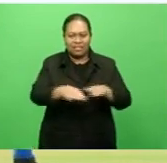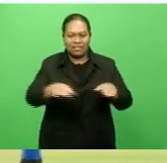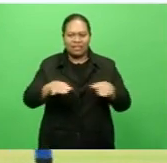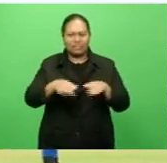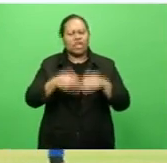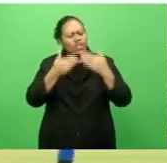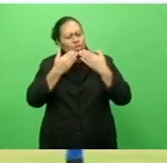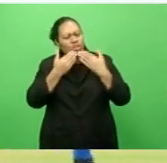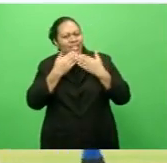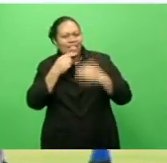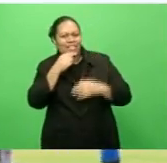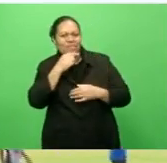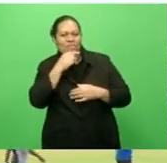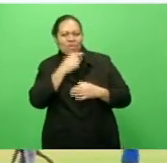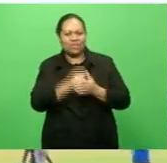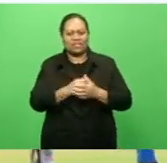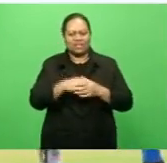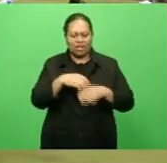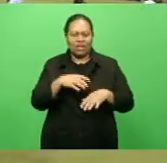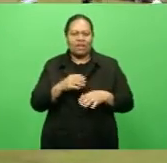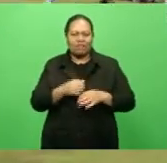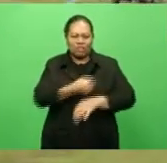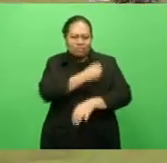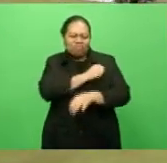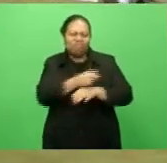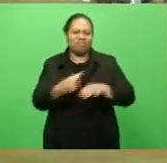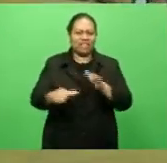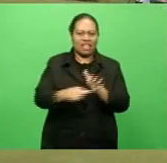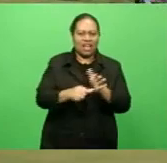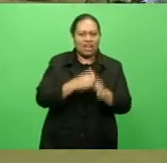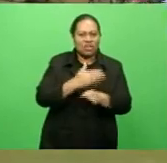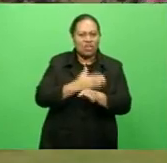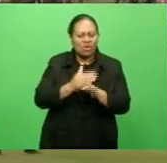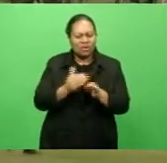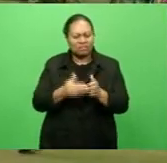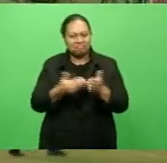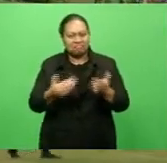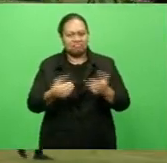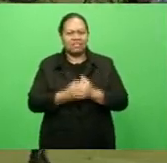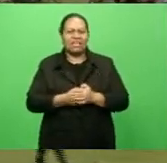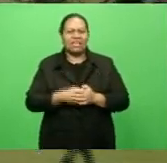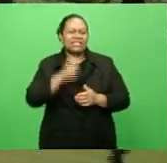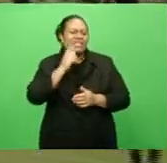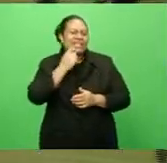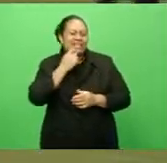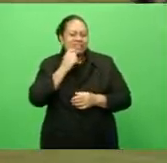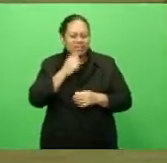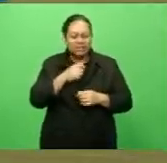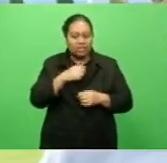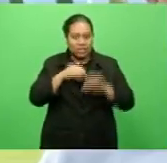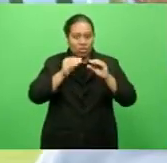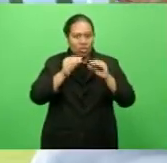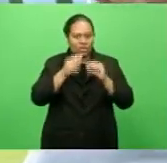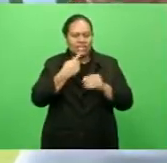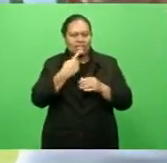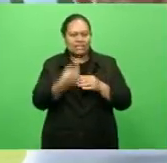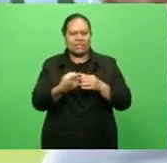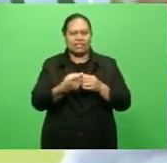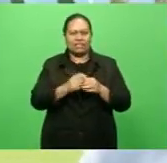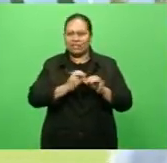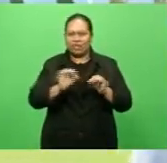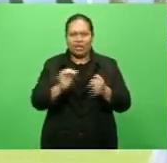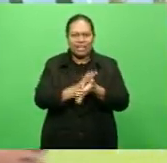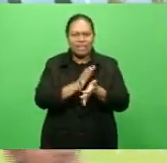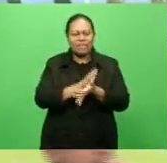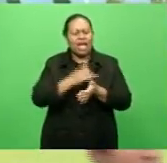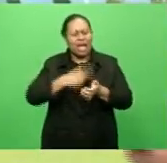thank the boys too for their effort and their hard work. The 3-1 loss was a little bit too much for Suva coach Babs Khan. I mean, this is our first